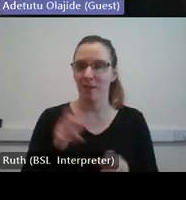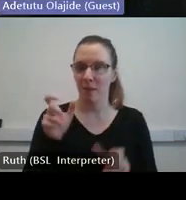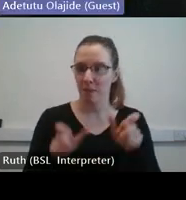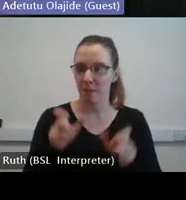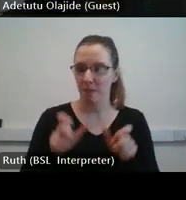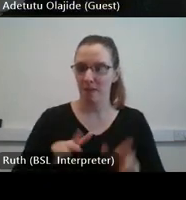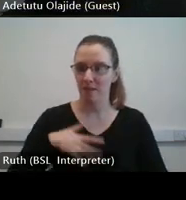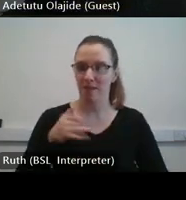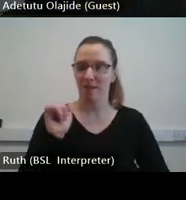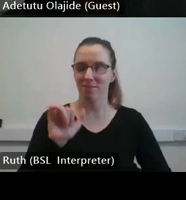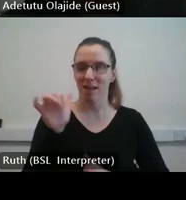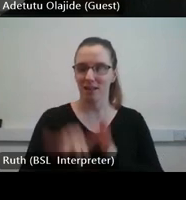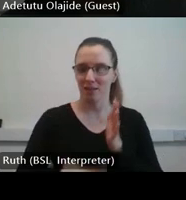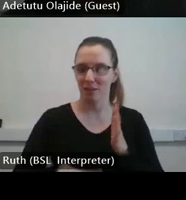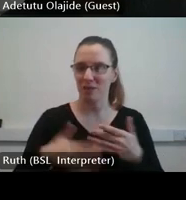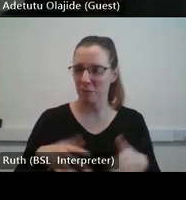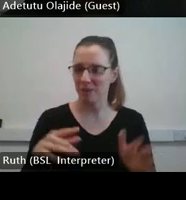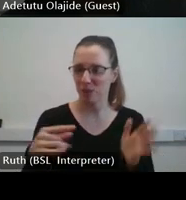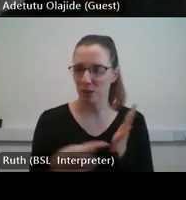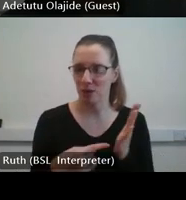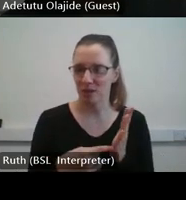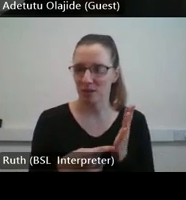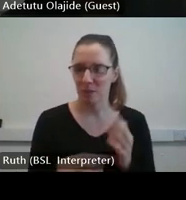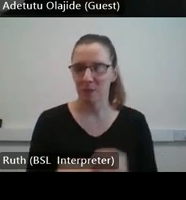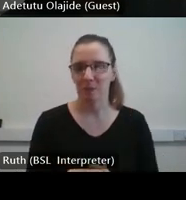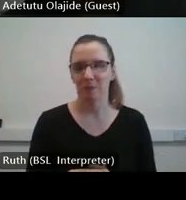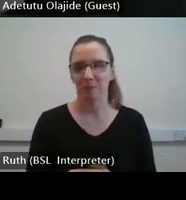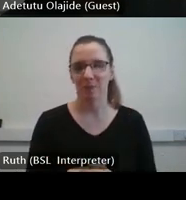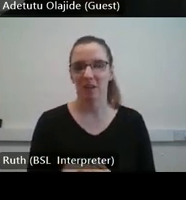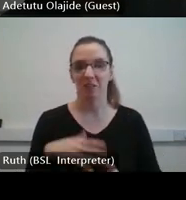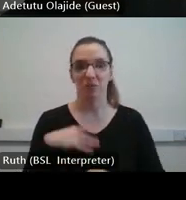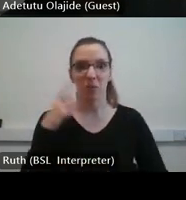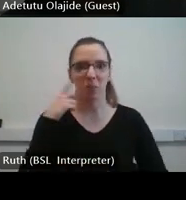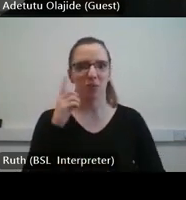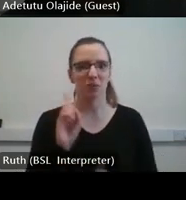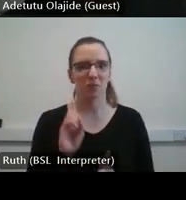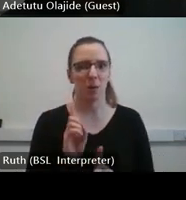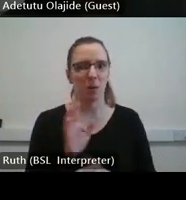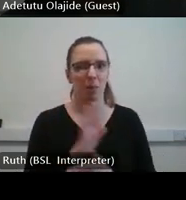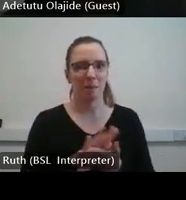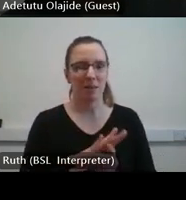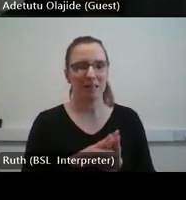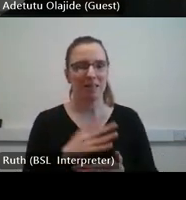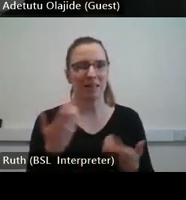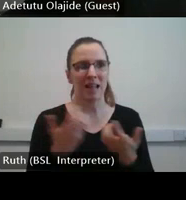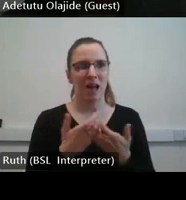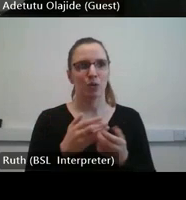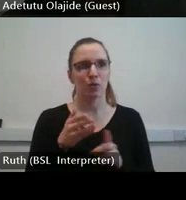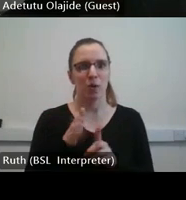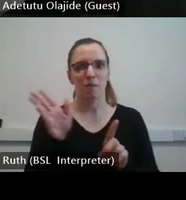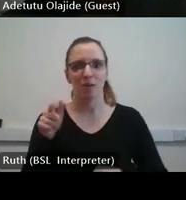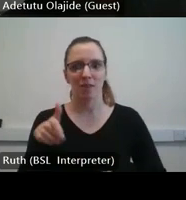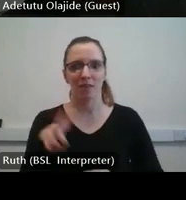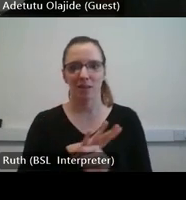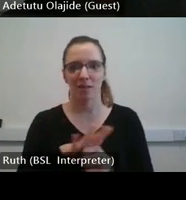tokenism, and I guess it's that, yeah, do you have any thoughts that you want to share with the room and how to absolutely avoid that